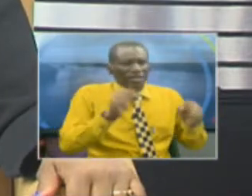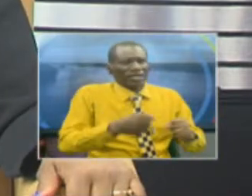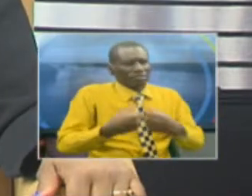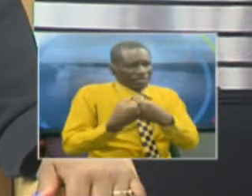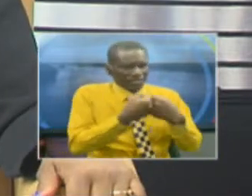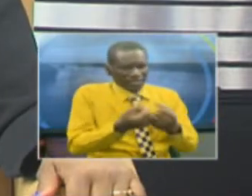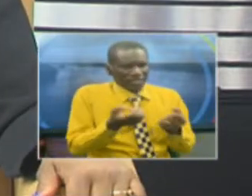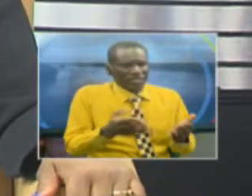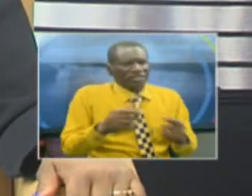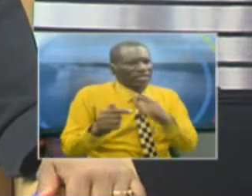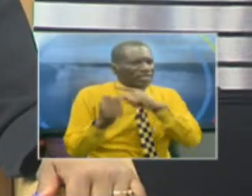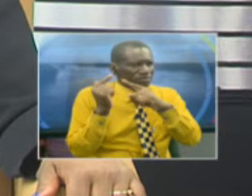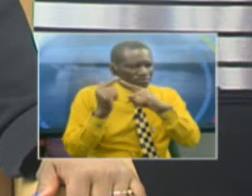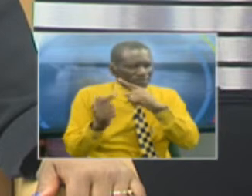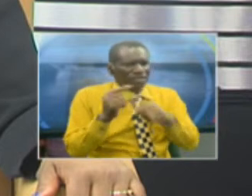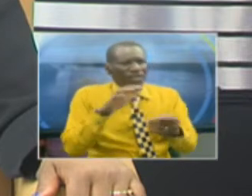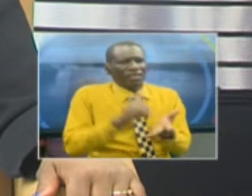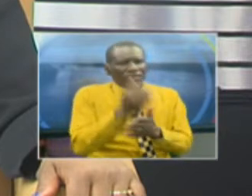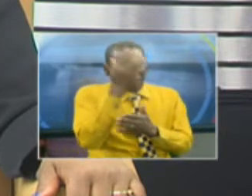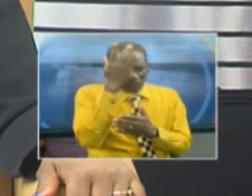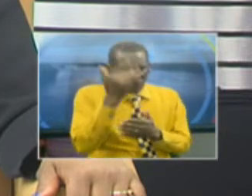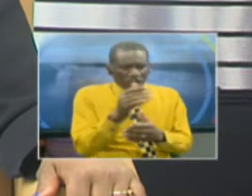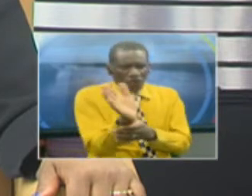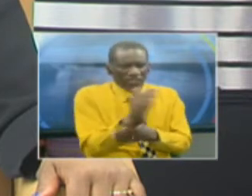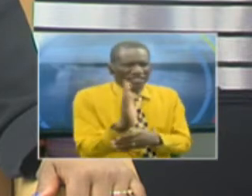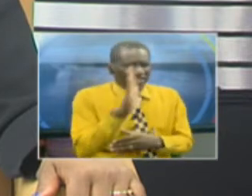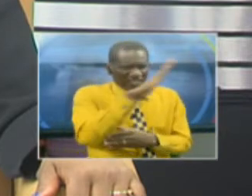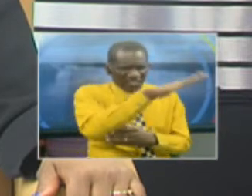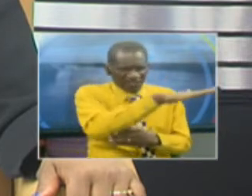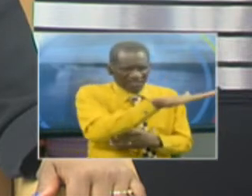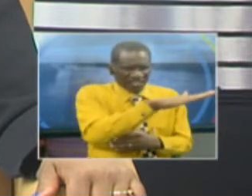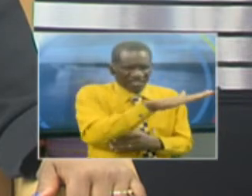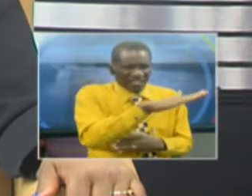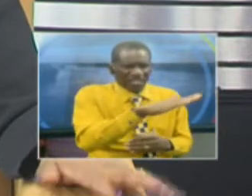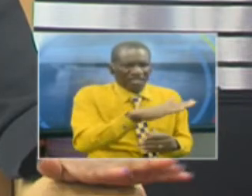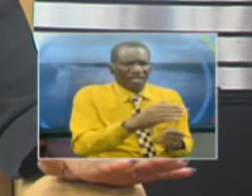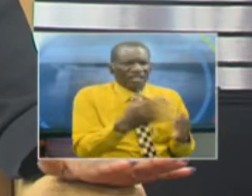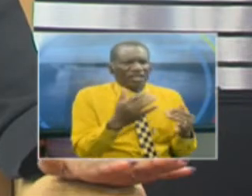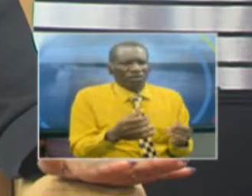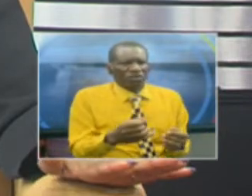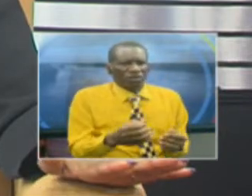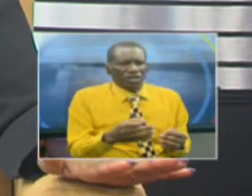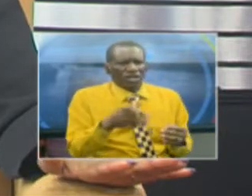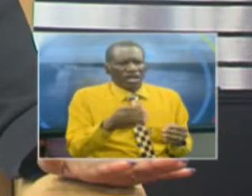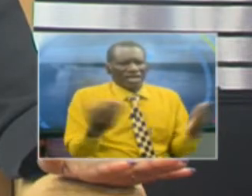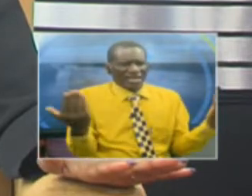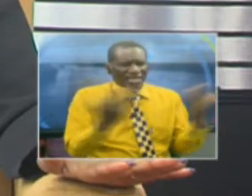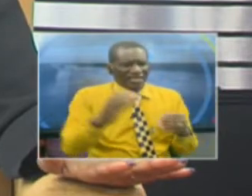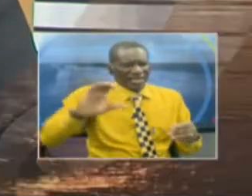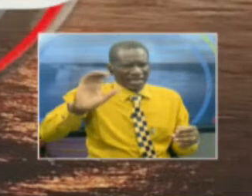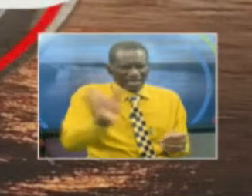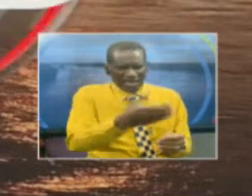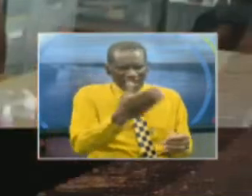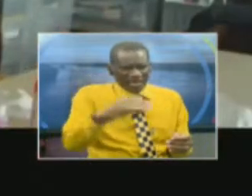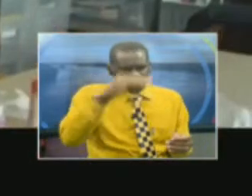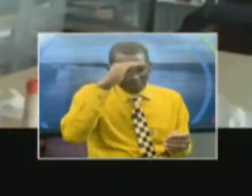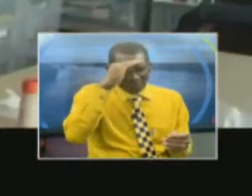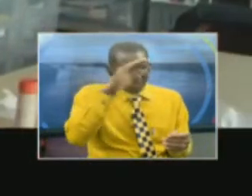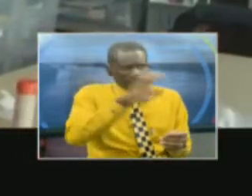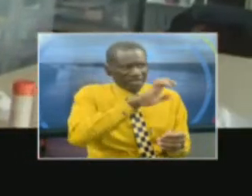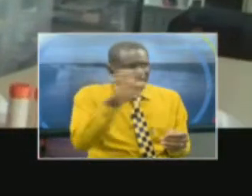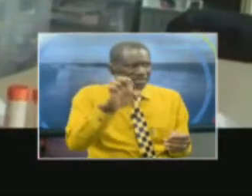daunting experience. That's why on Thursday evenings, every couple of months, a nightclub in Mulhouse in Eastern